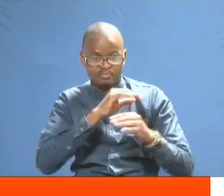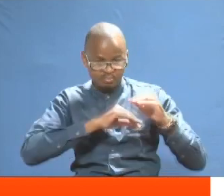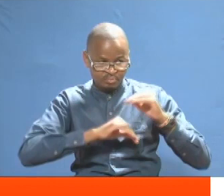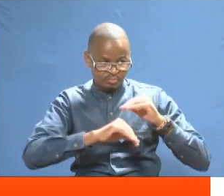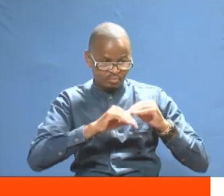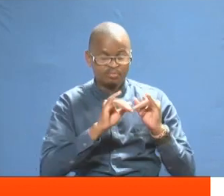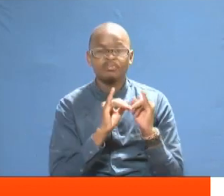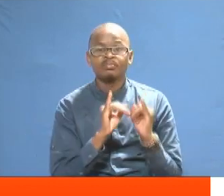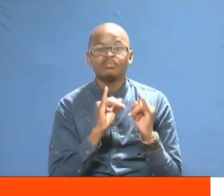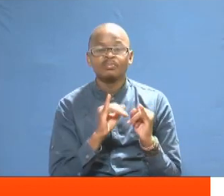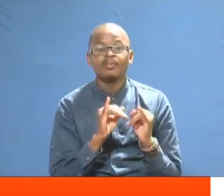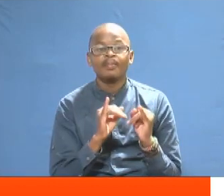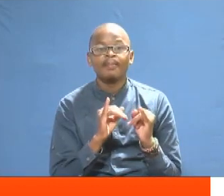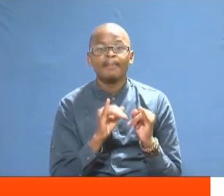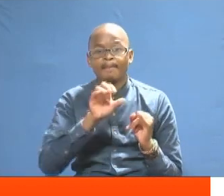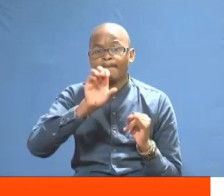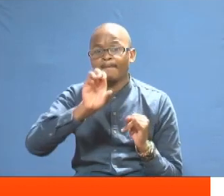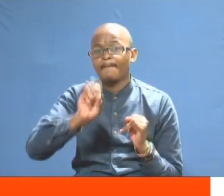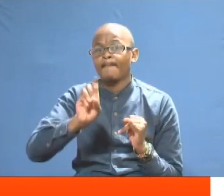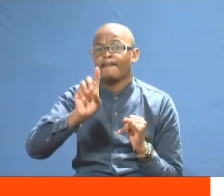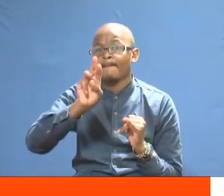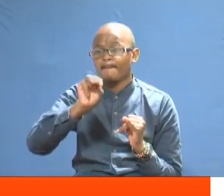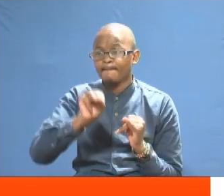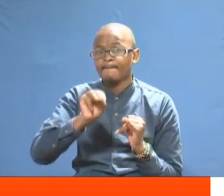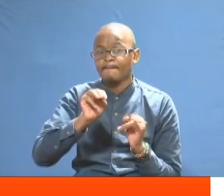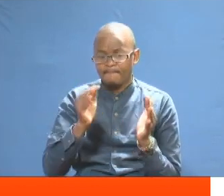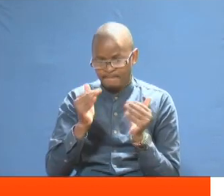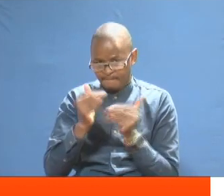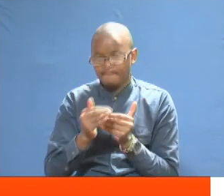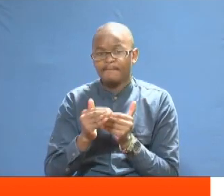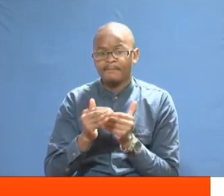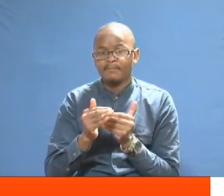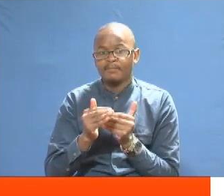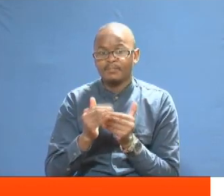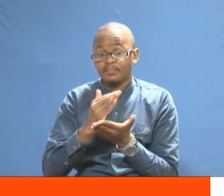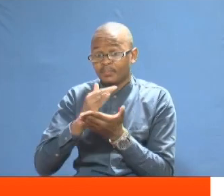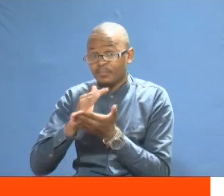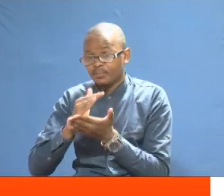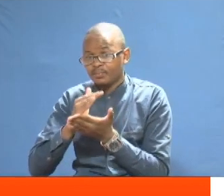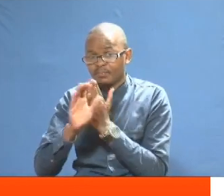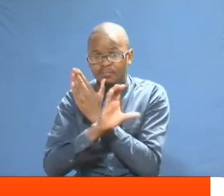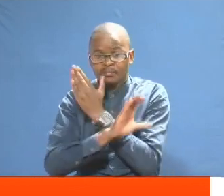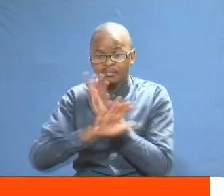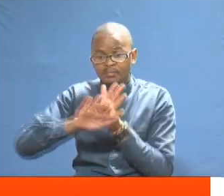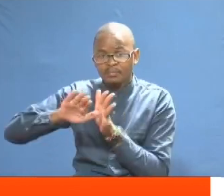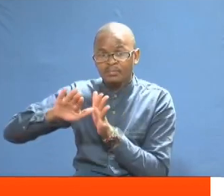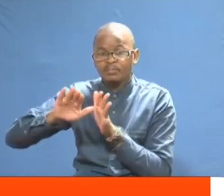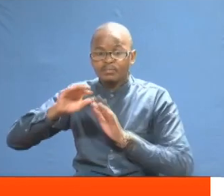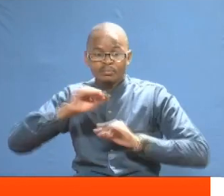the current, the ODM leader, almost some section of the country to boycott